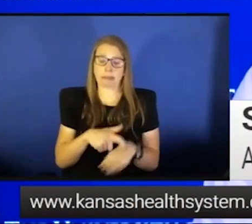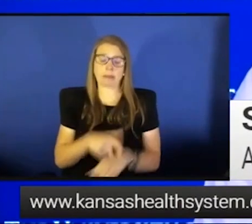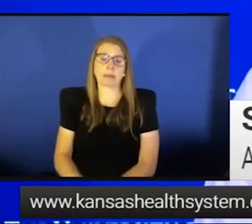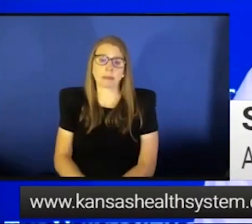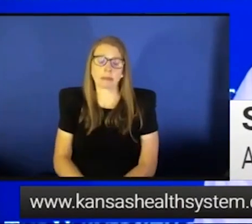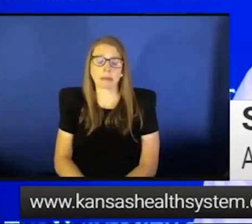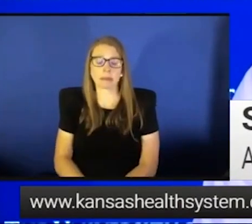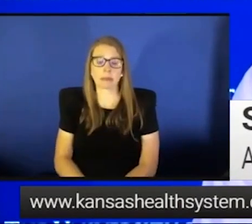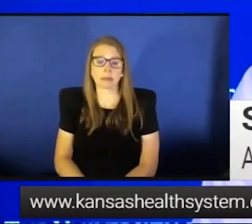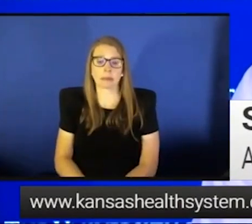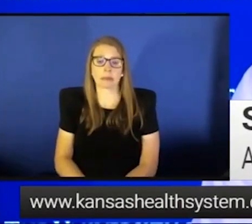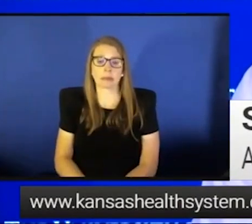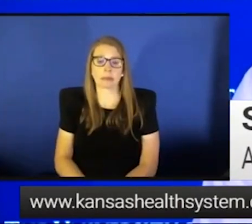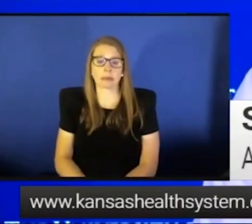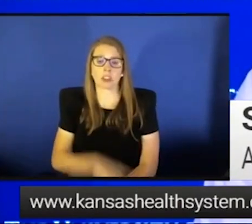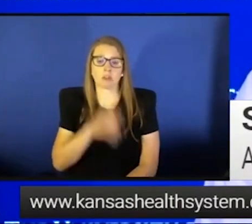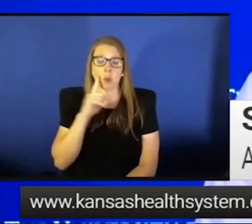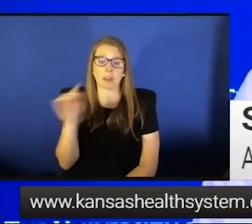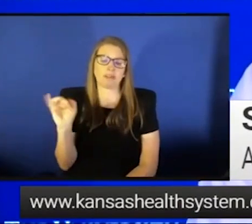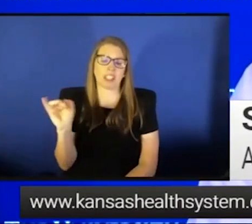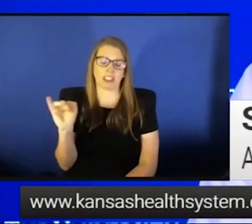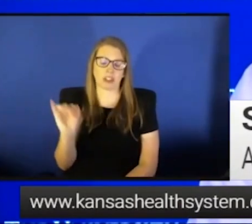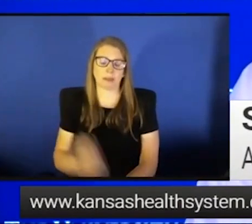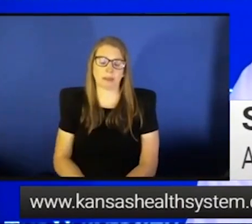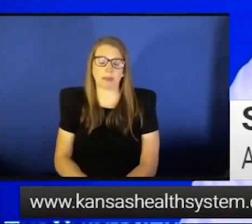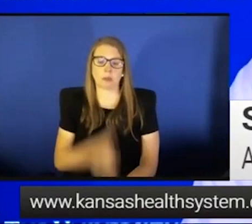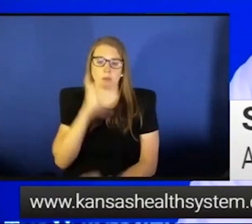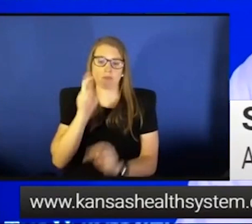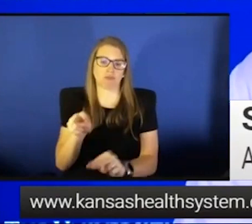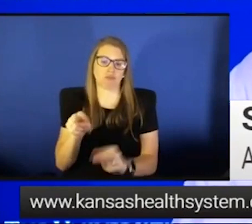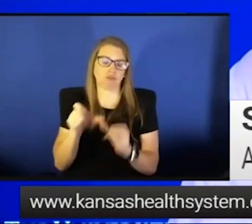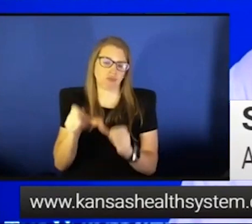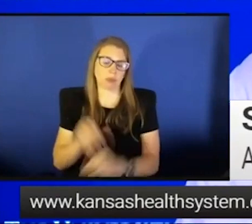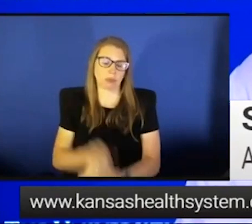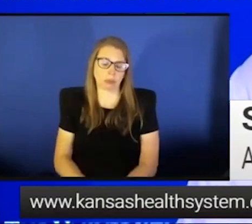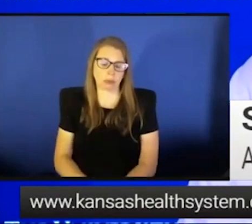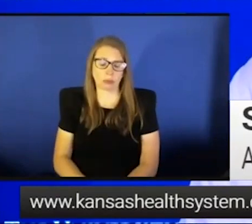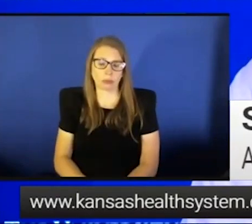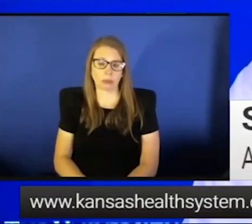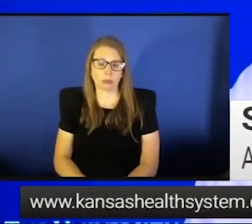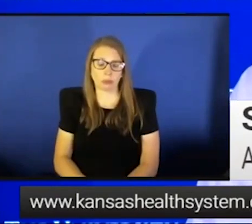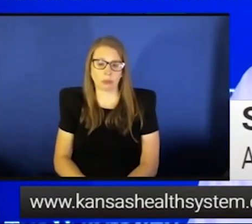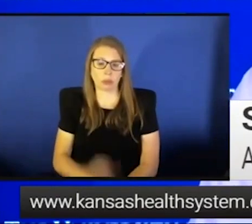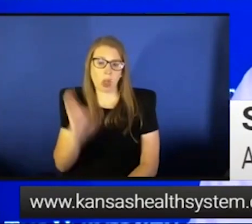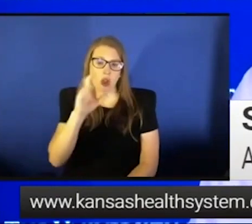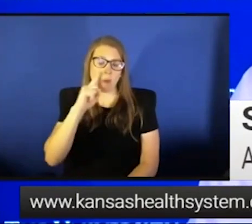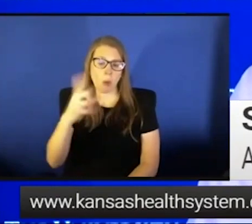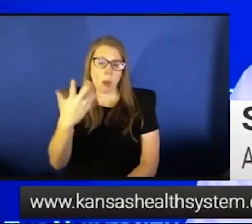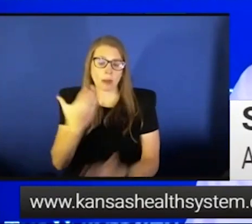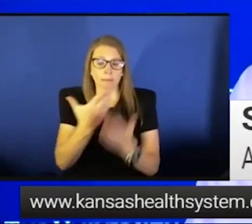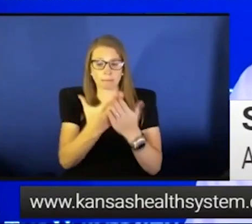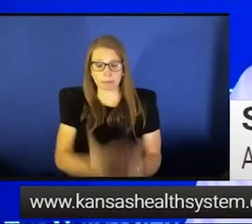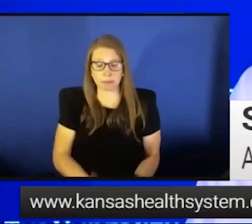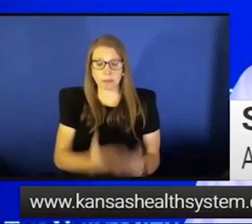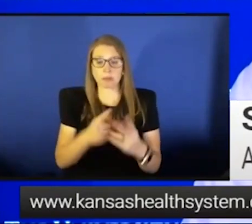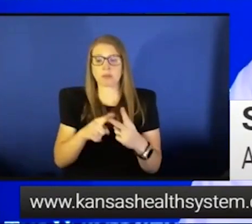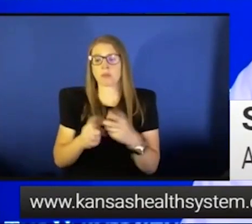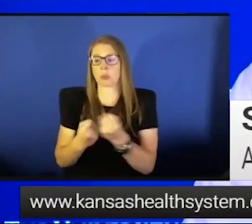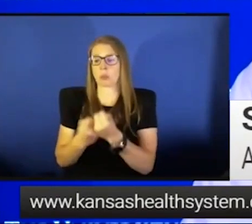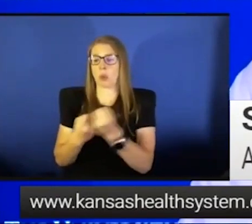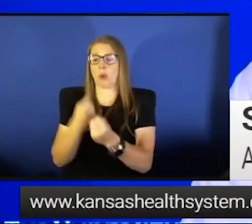this is for infection, so we'll continue to monitor that. What we really want to look for is the evidence and the support